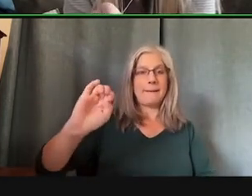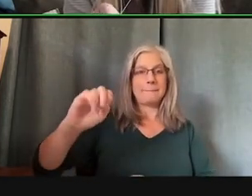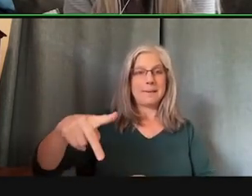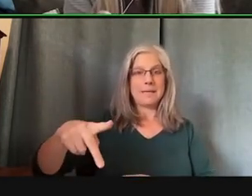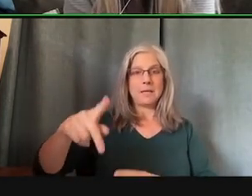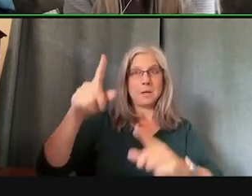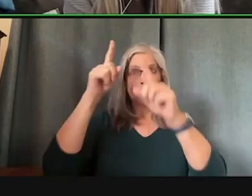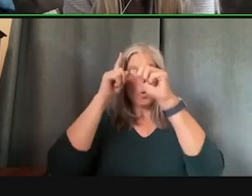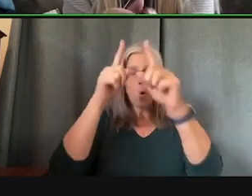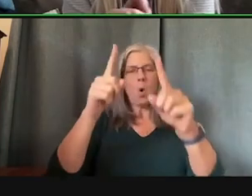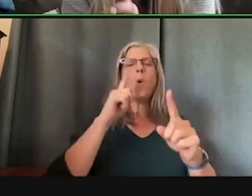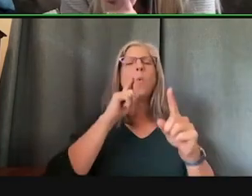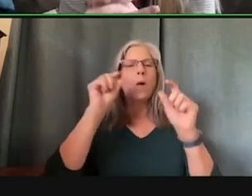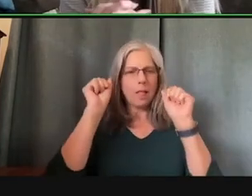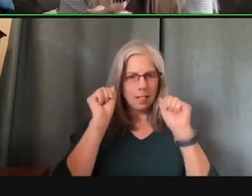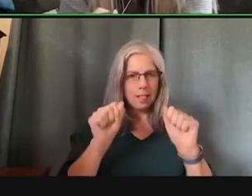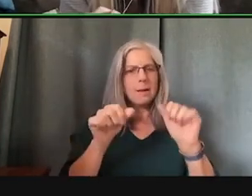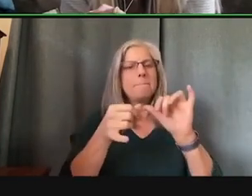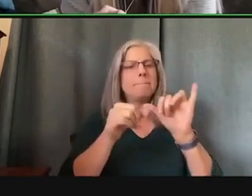going to be measurable.